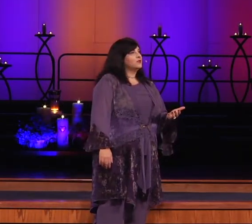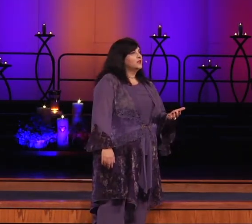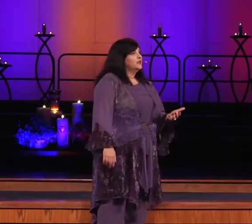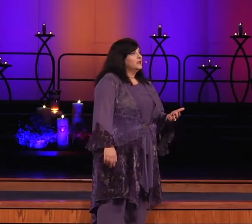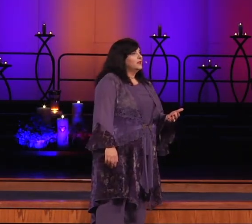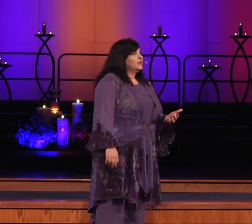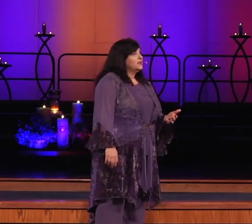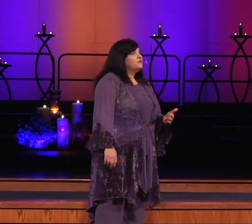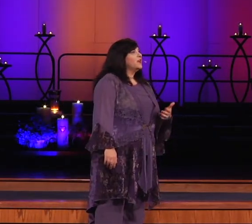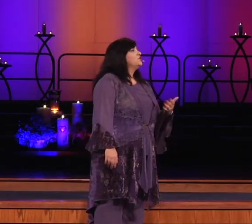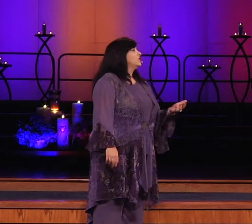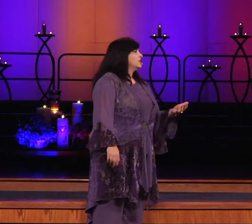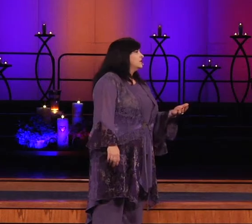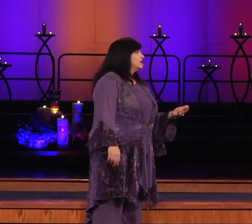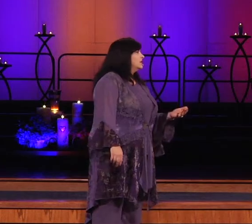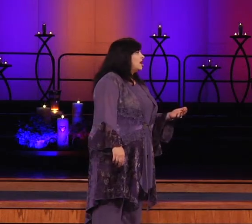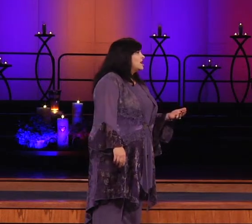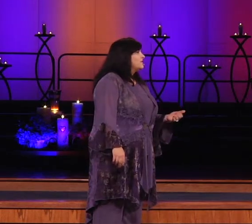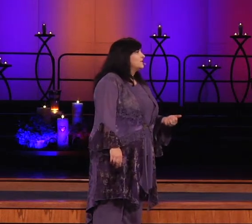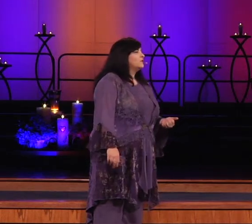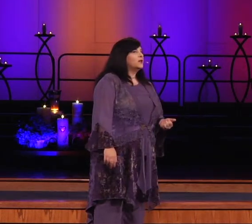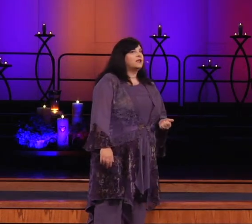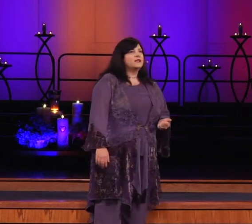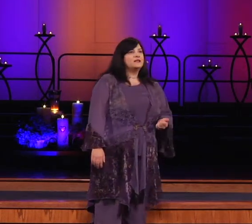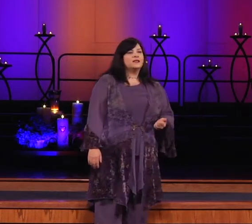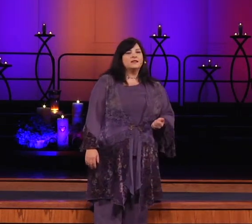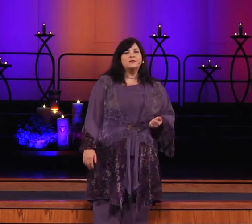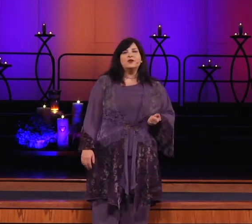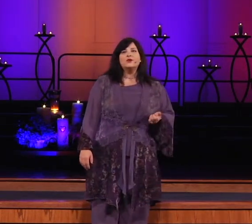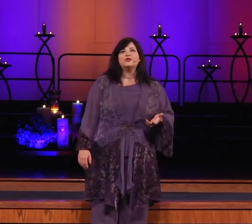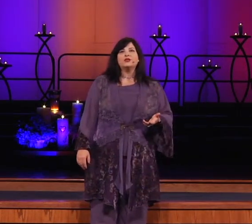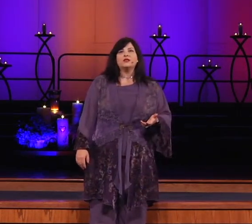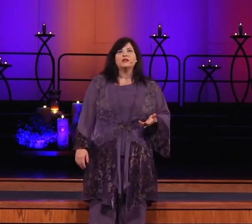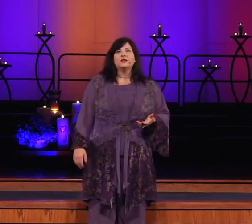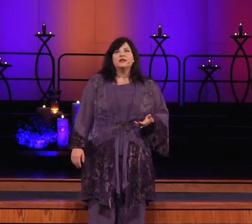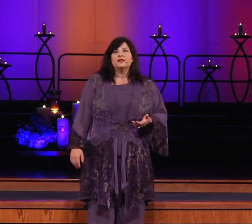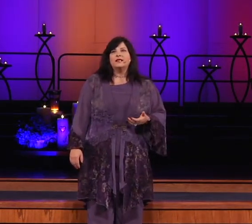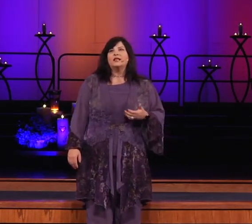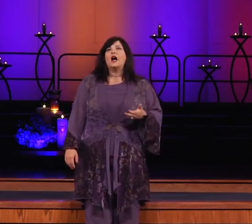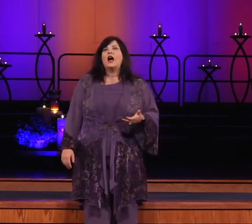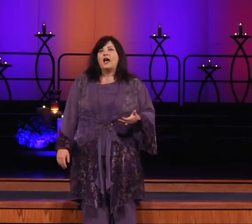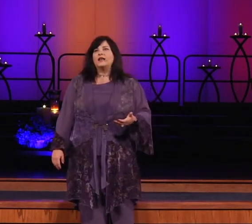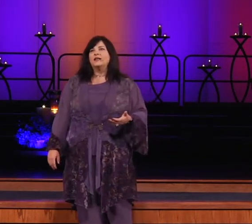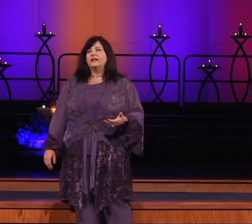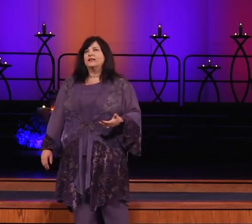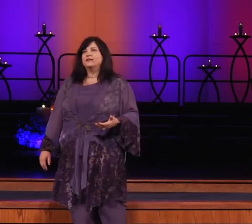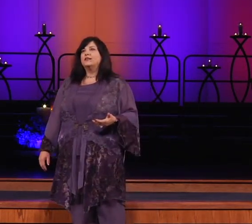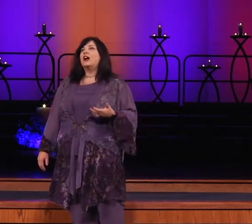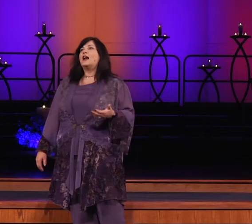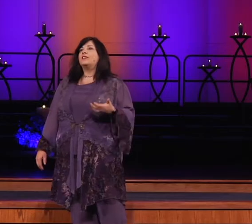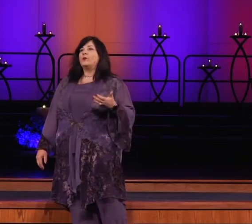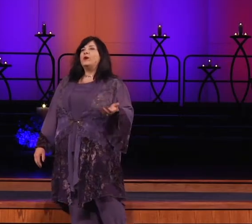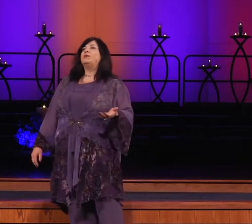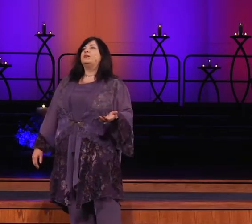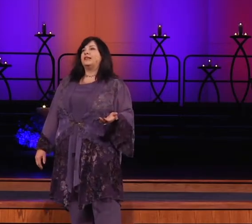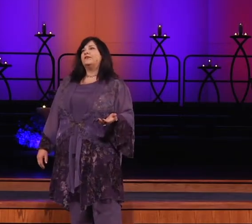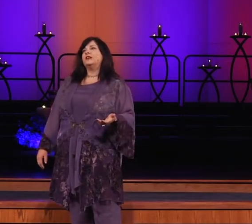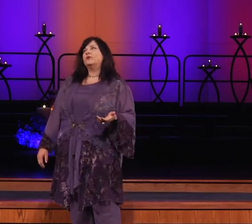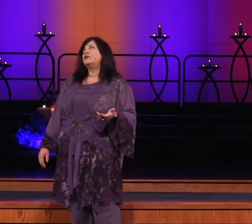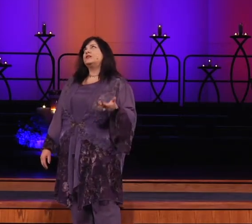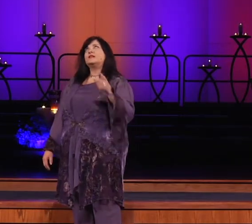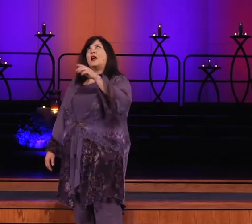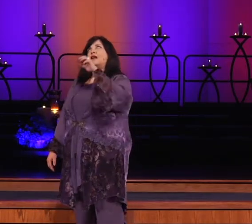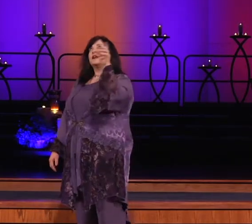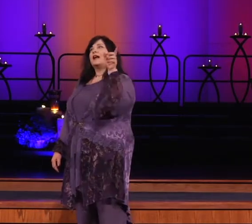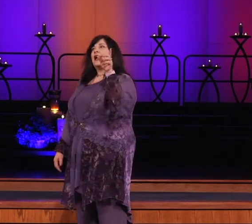my own adventure in life, if you will, is that this notion that God, this God that we believe